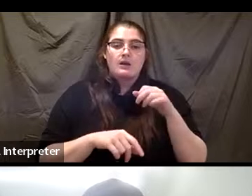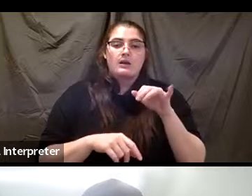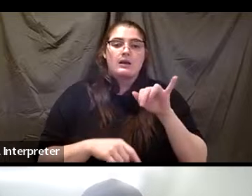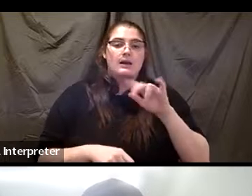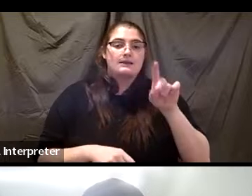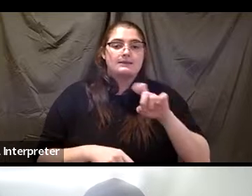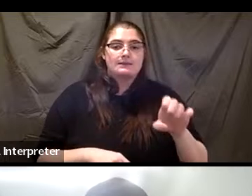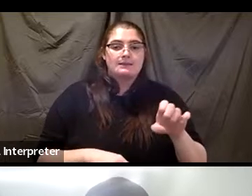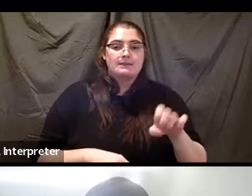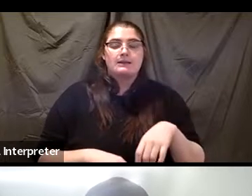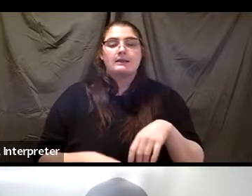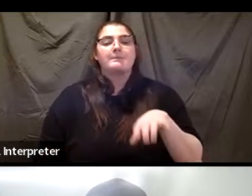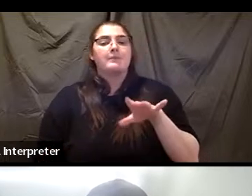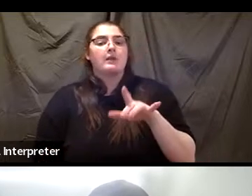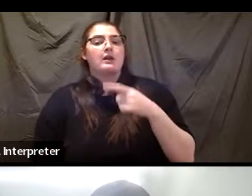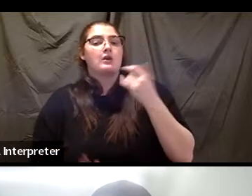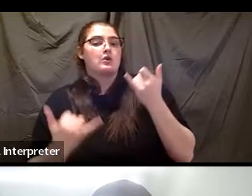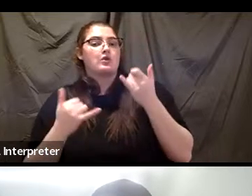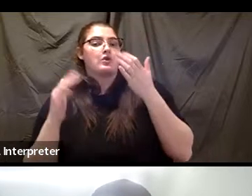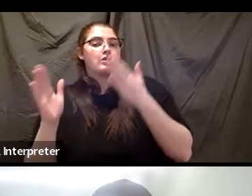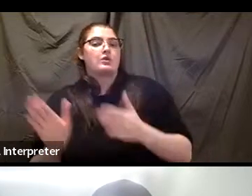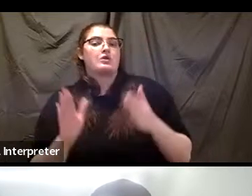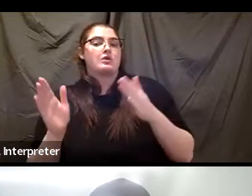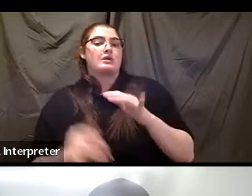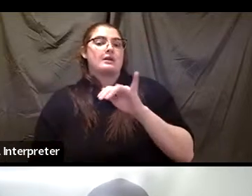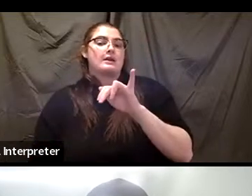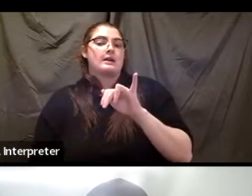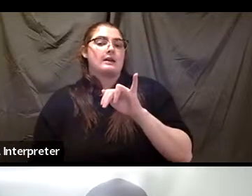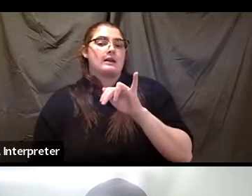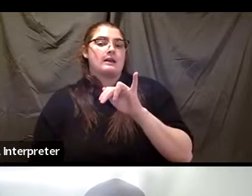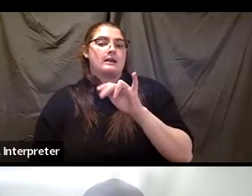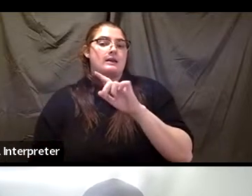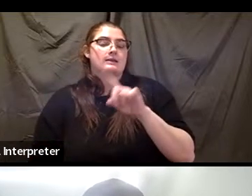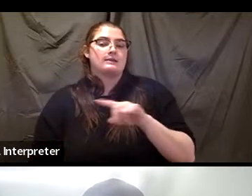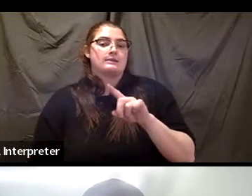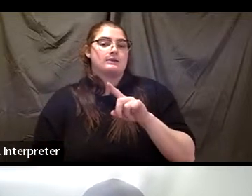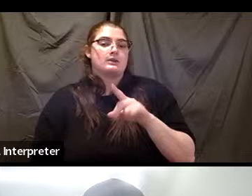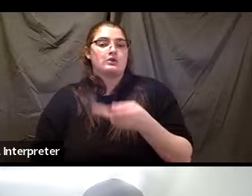IZ, currently the plan is there's one 2-bedroom IZ unit.